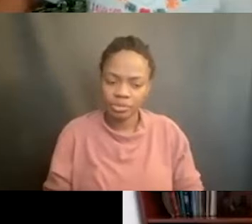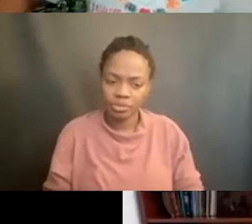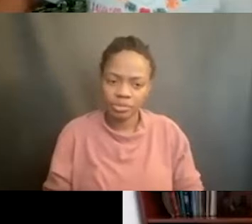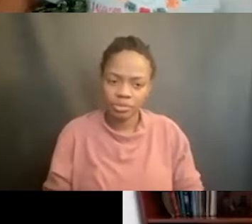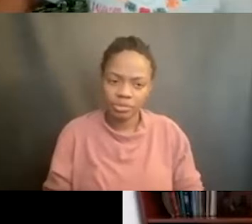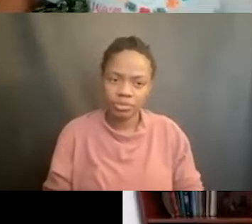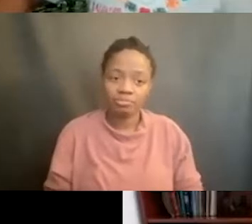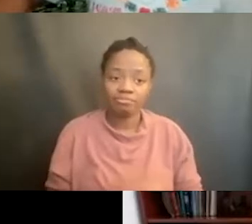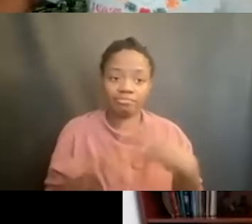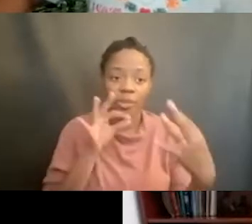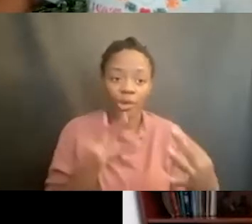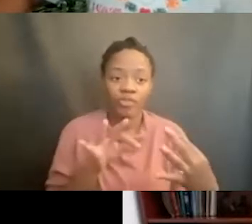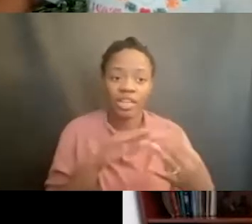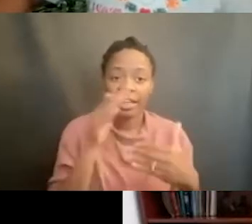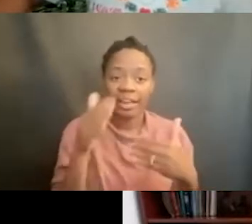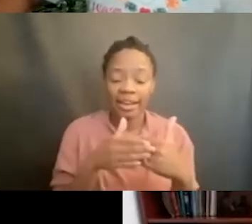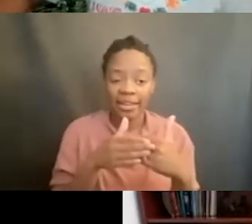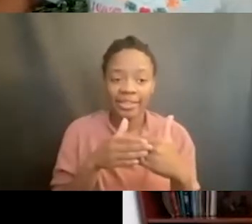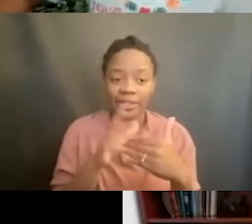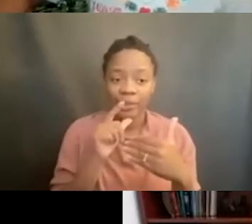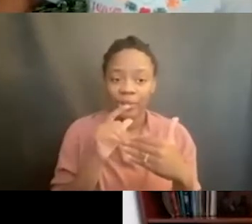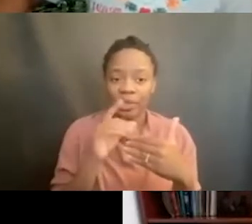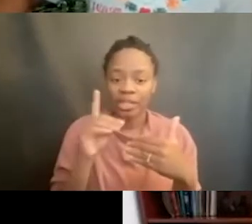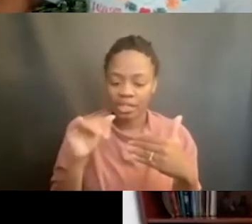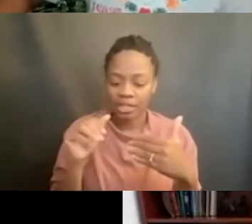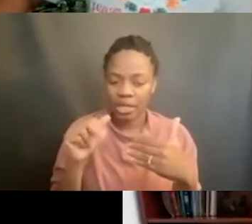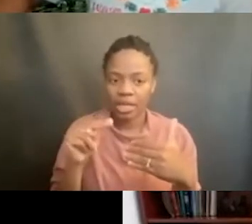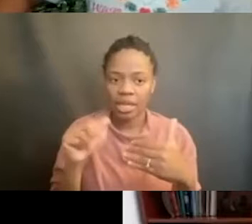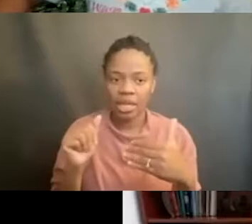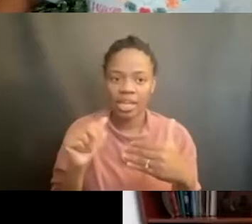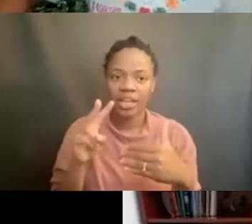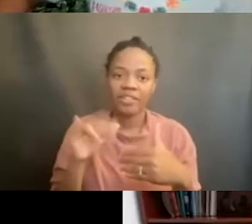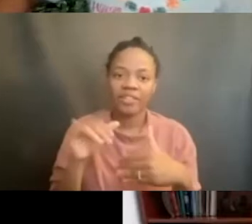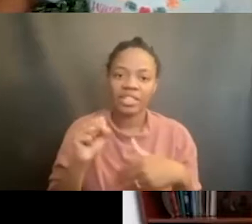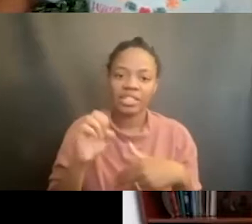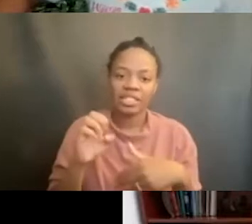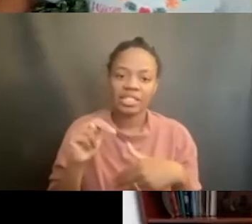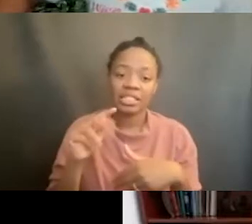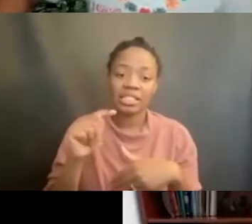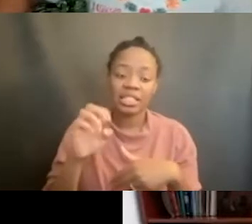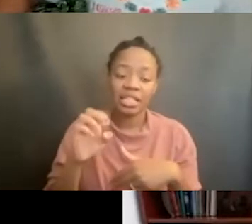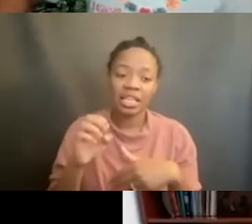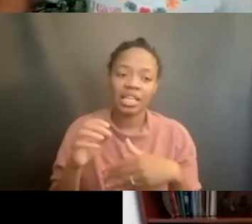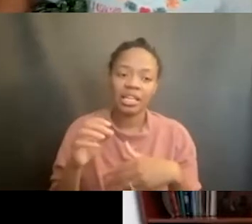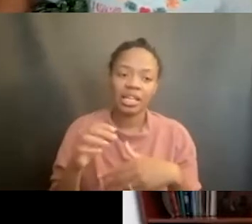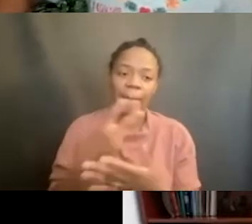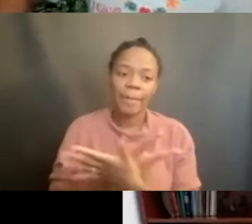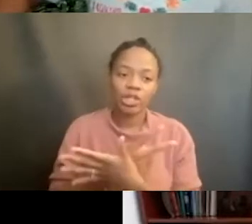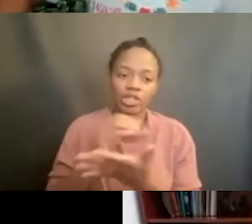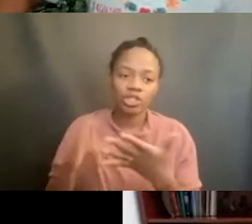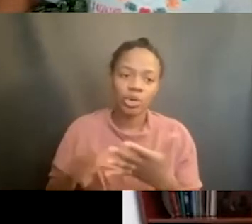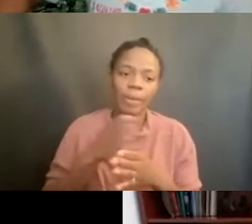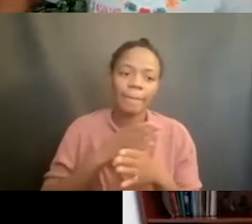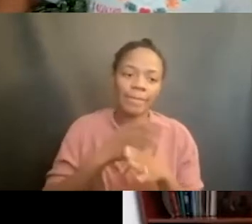Perfect. Our next panelist is Diana Vicente, who is a graduate student in our Masters of Business Administration program. Diana has